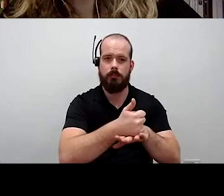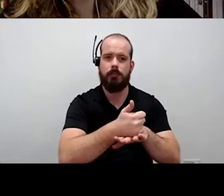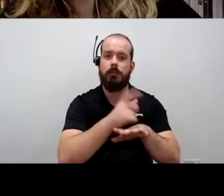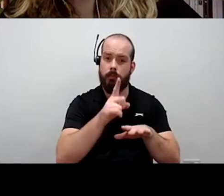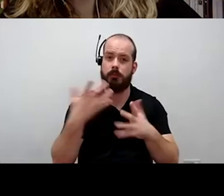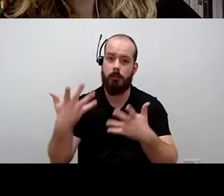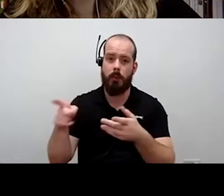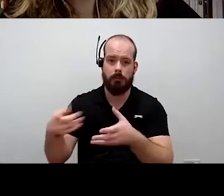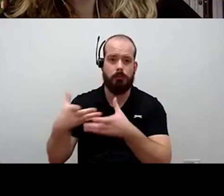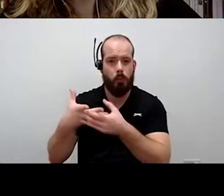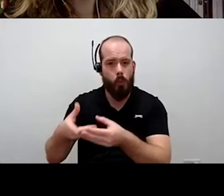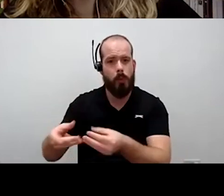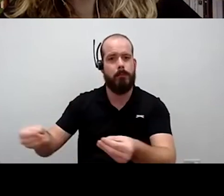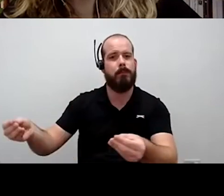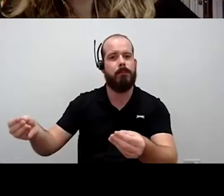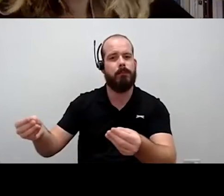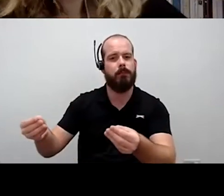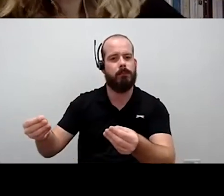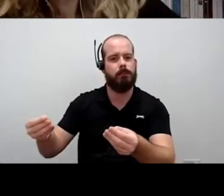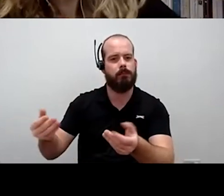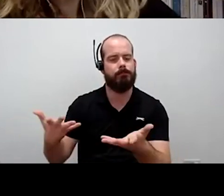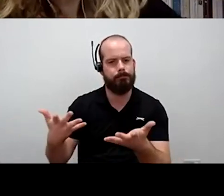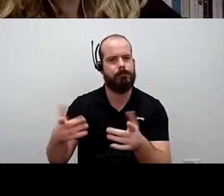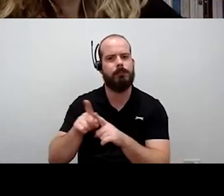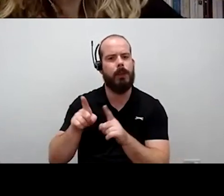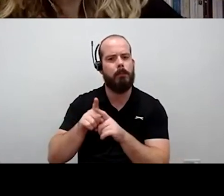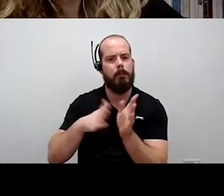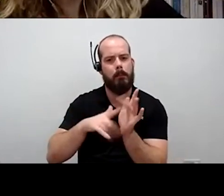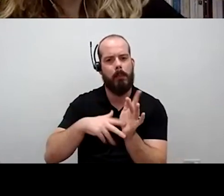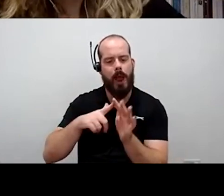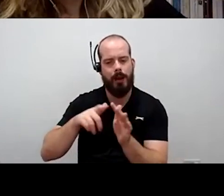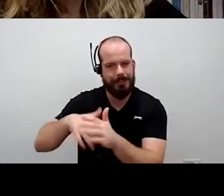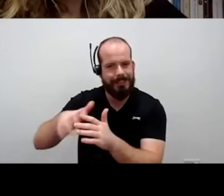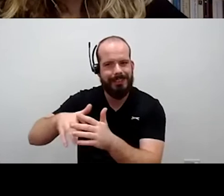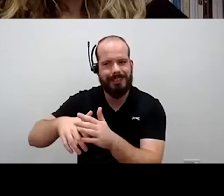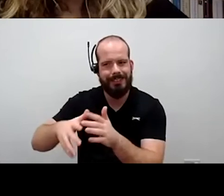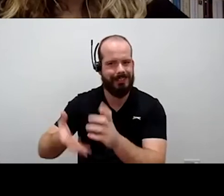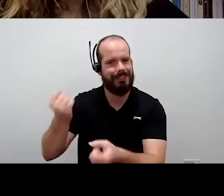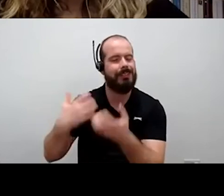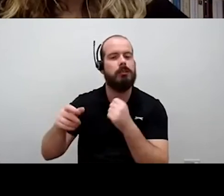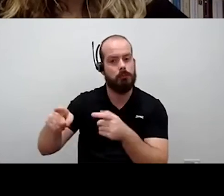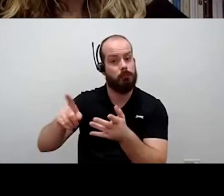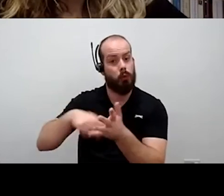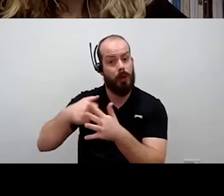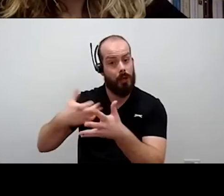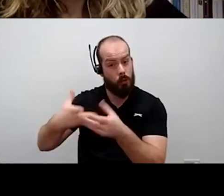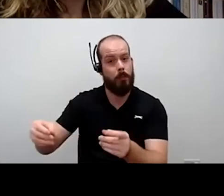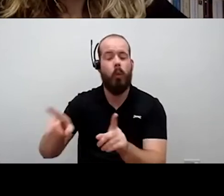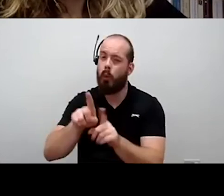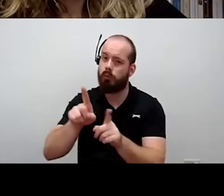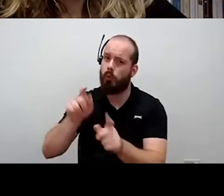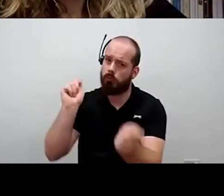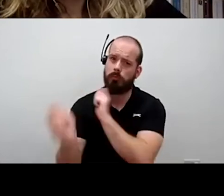out coal and closing mines. Also, the UK has been quicker and more radical. If you look at how